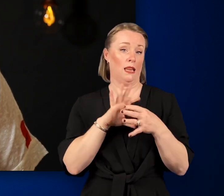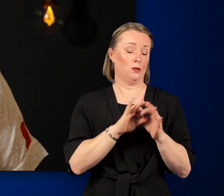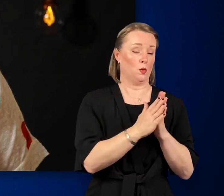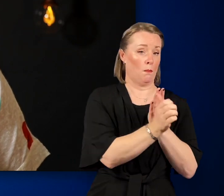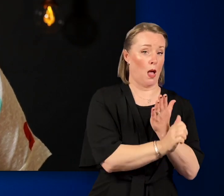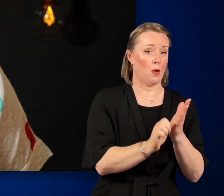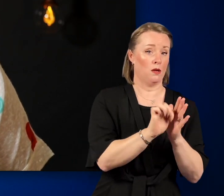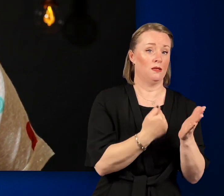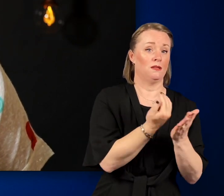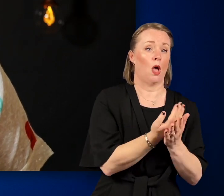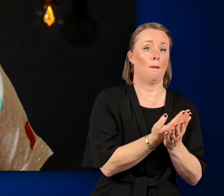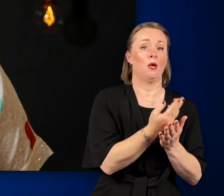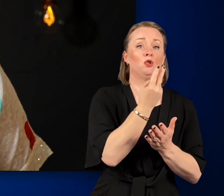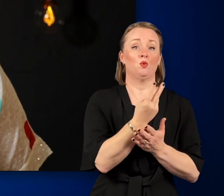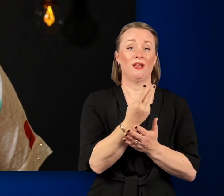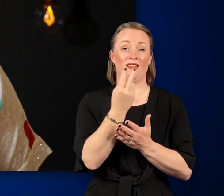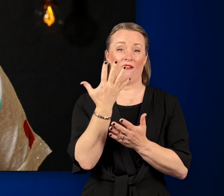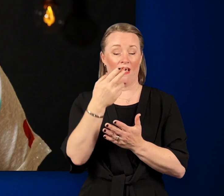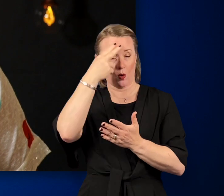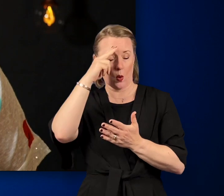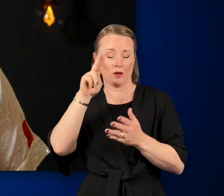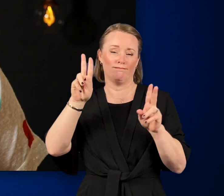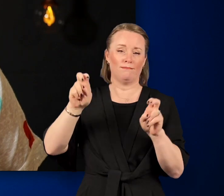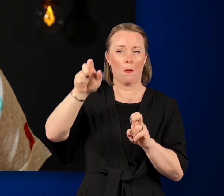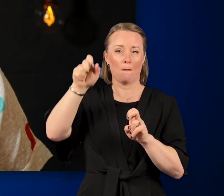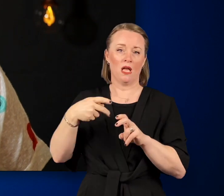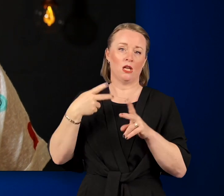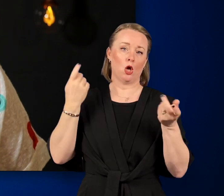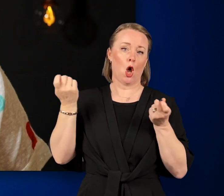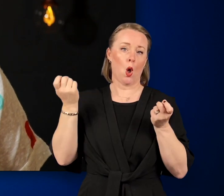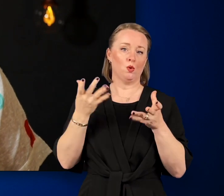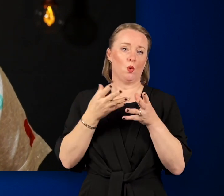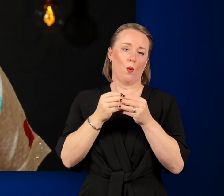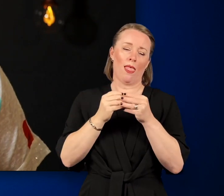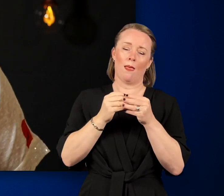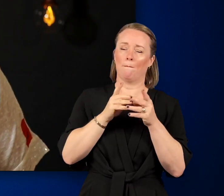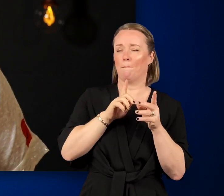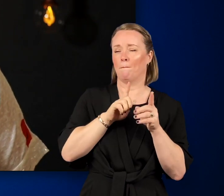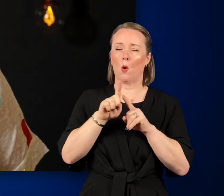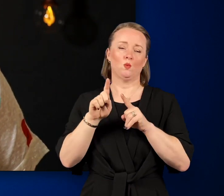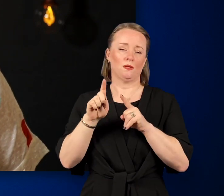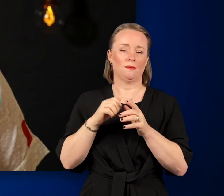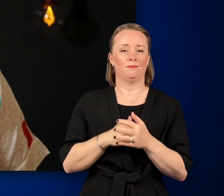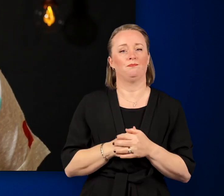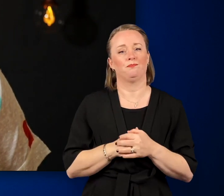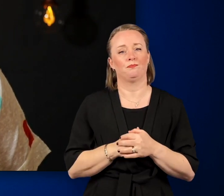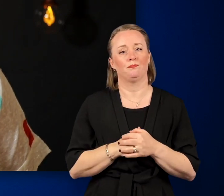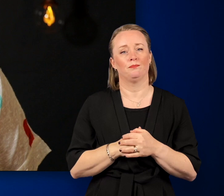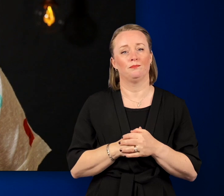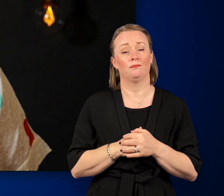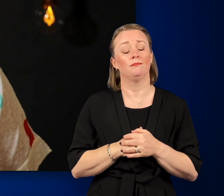calling it the host with the most. But first, as we start to come into our time